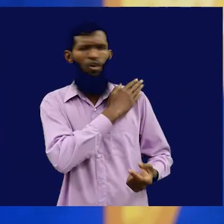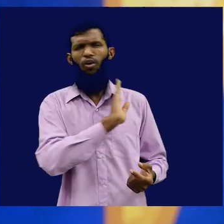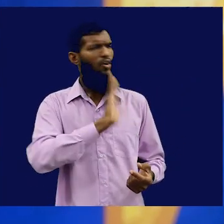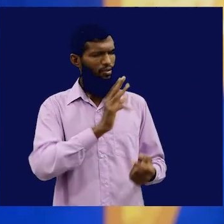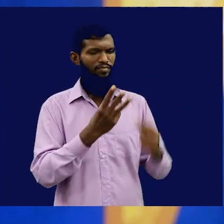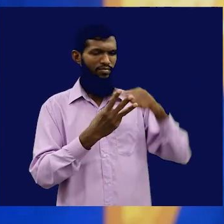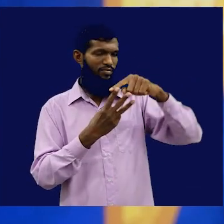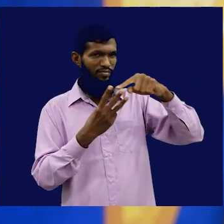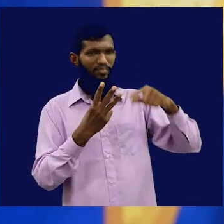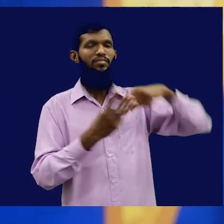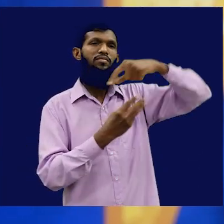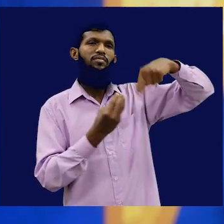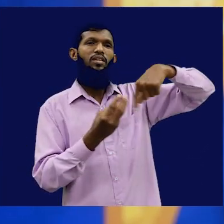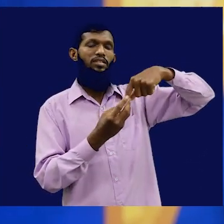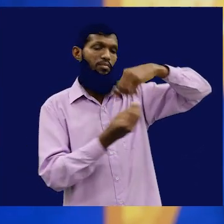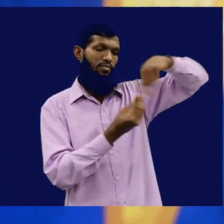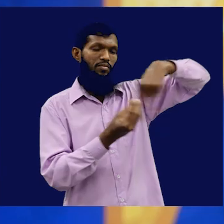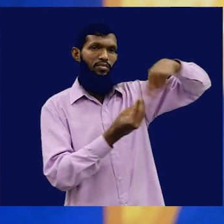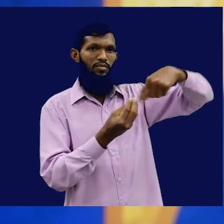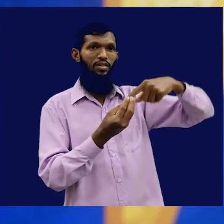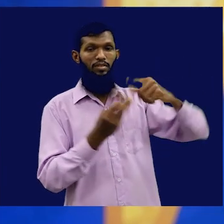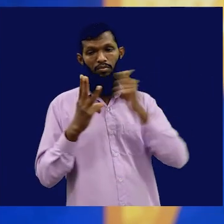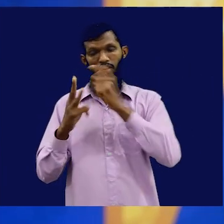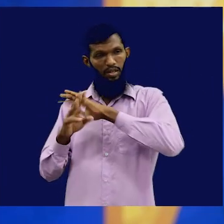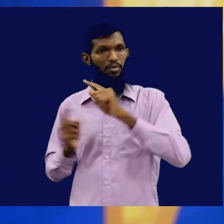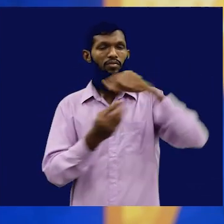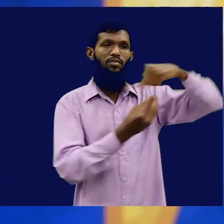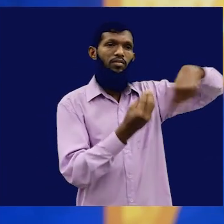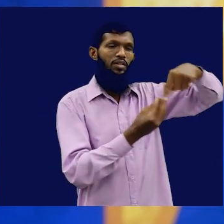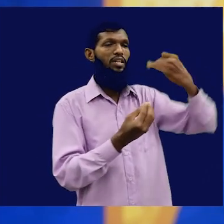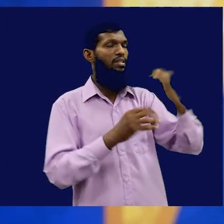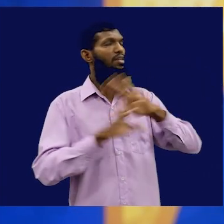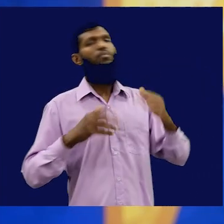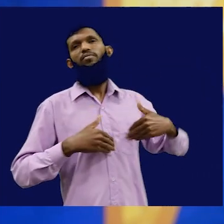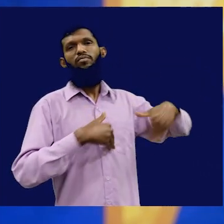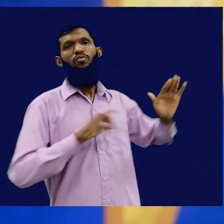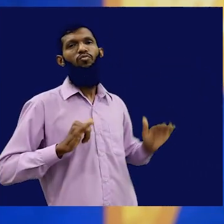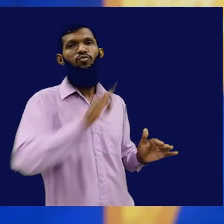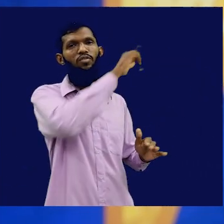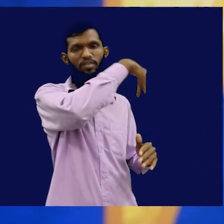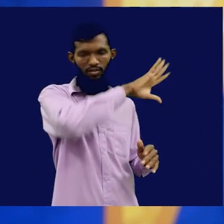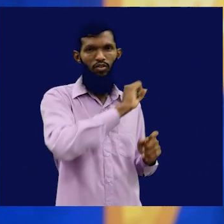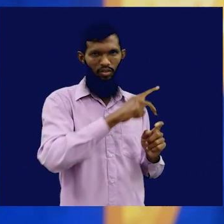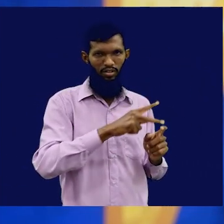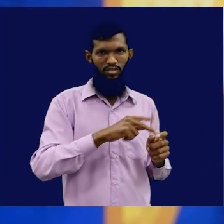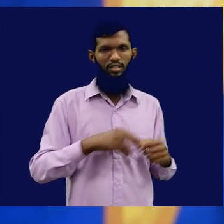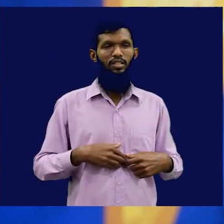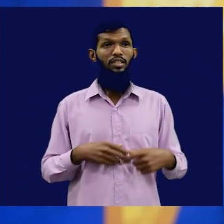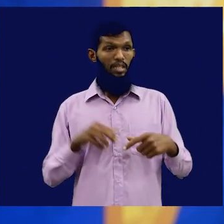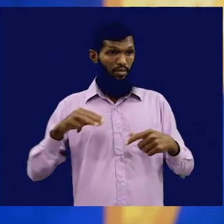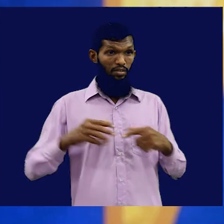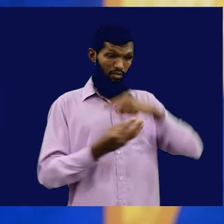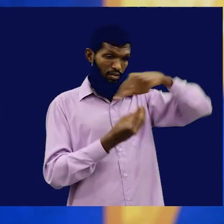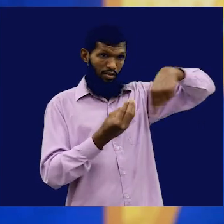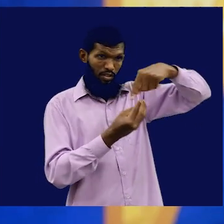Ihram to perform this Tawaf al-Wada. Also, no Sa'i is required. This is the last and final